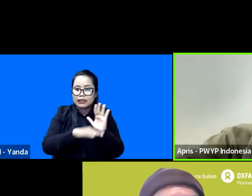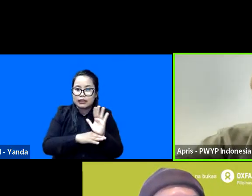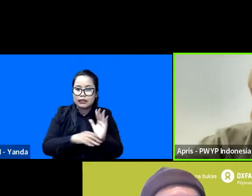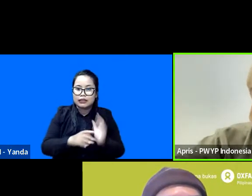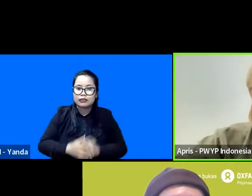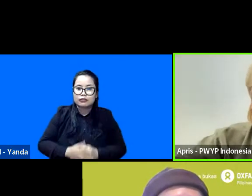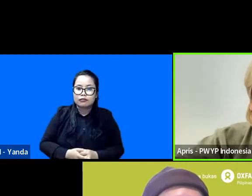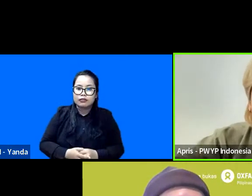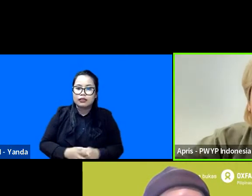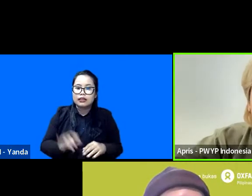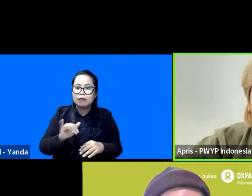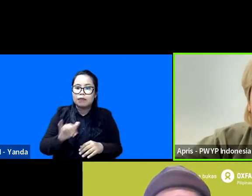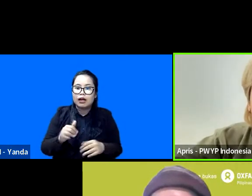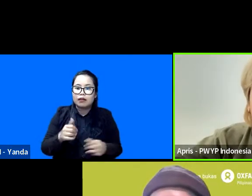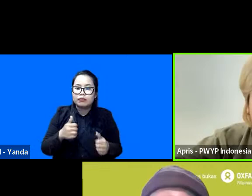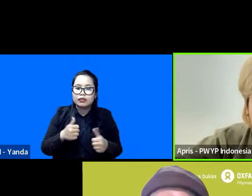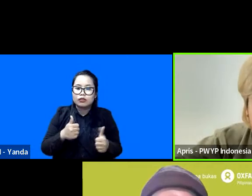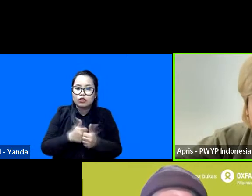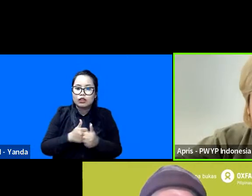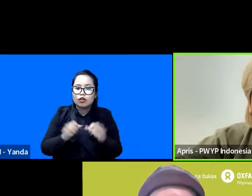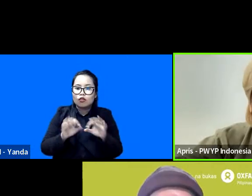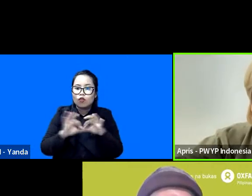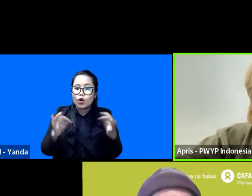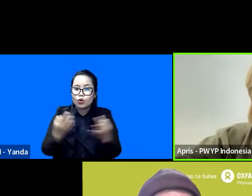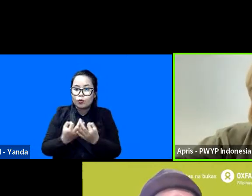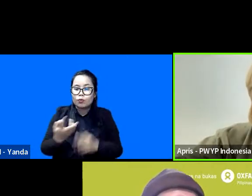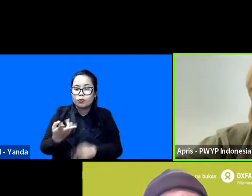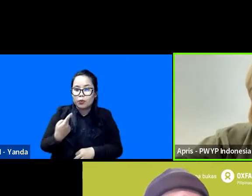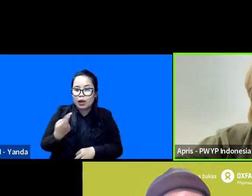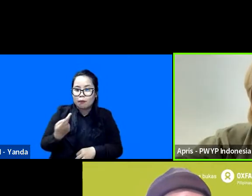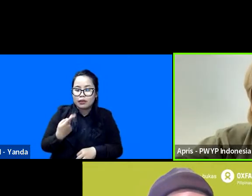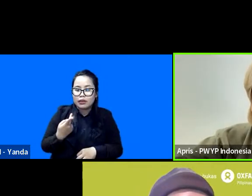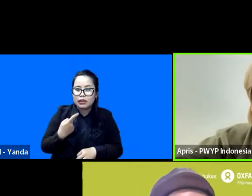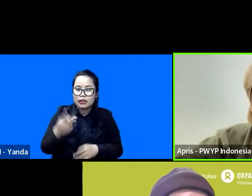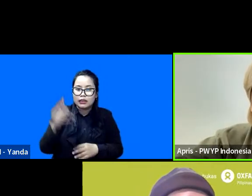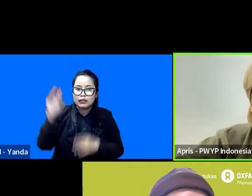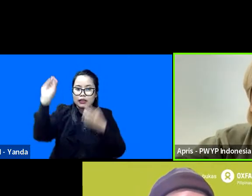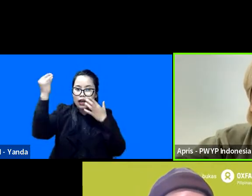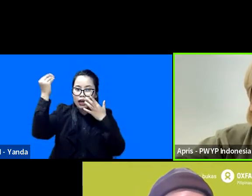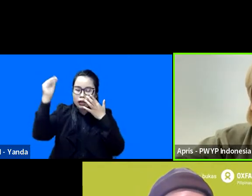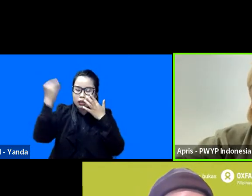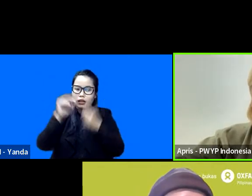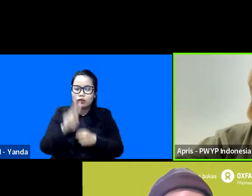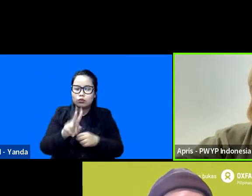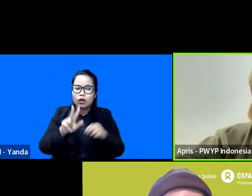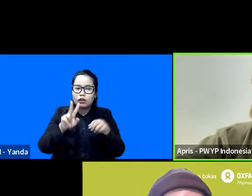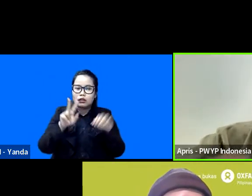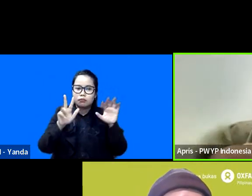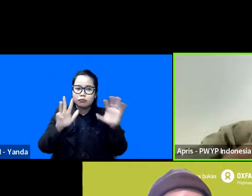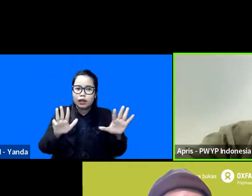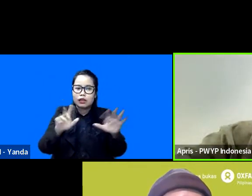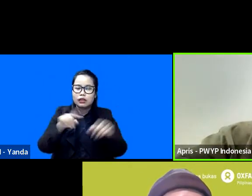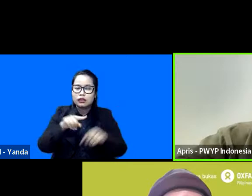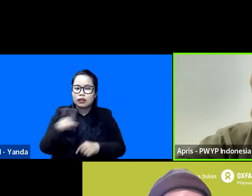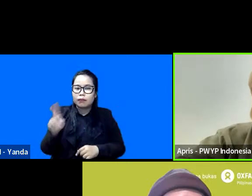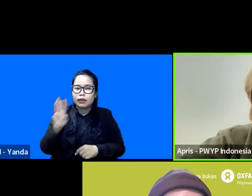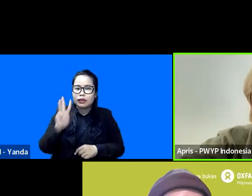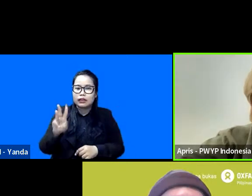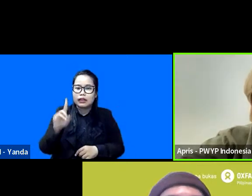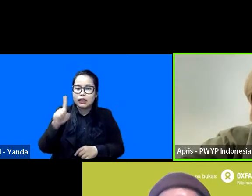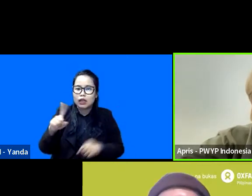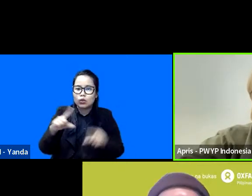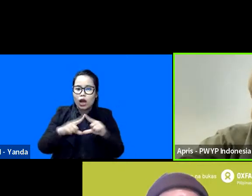will be conducted in Jakarta, 29 until 31 of August. I will see Cheng right